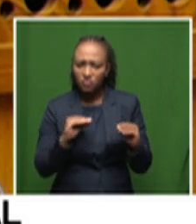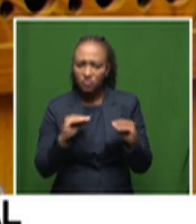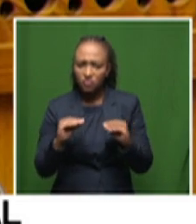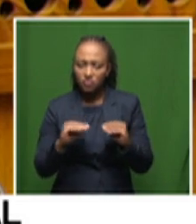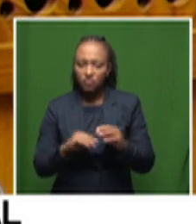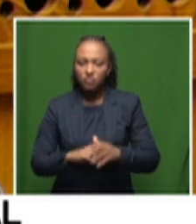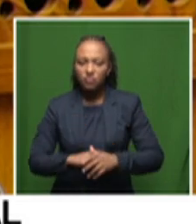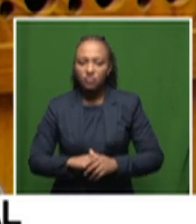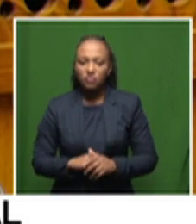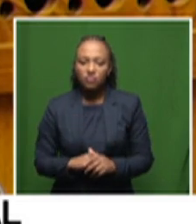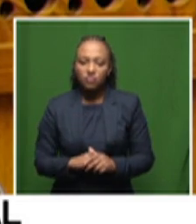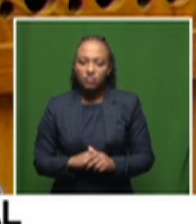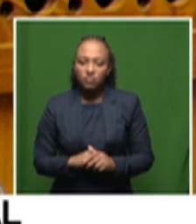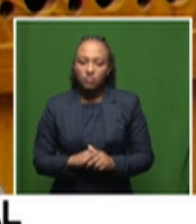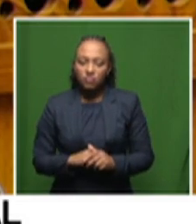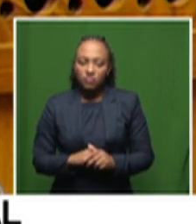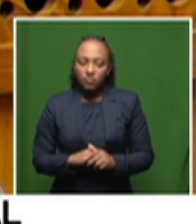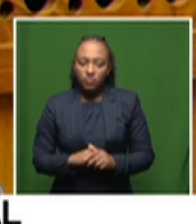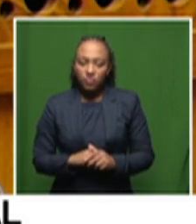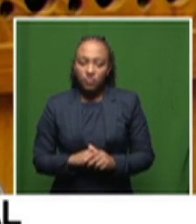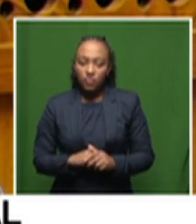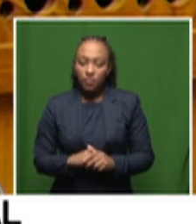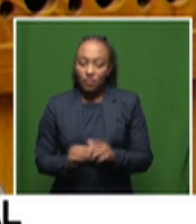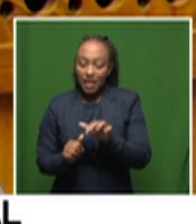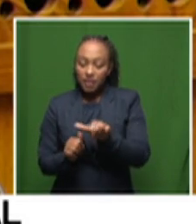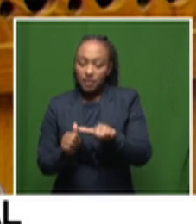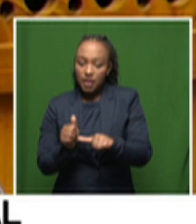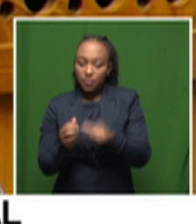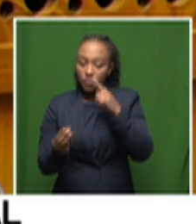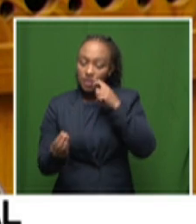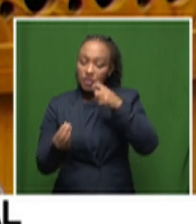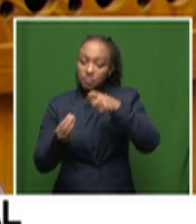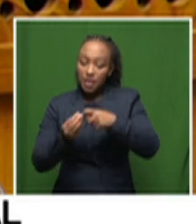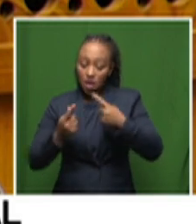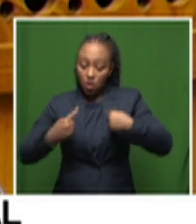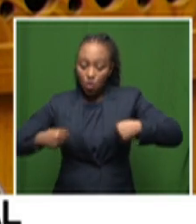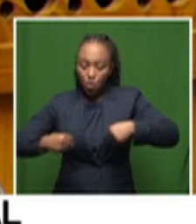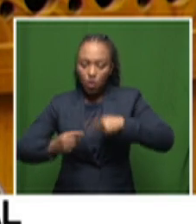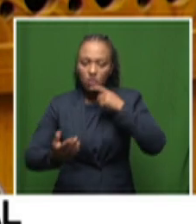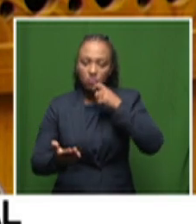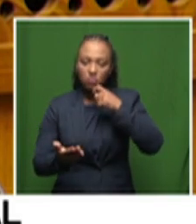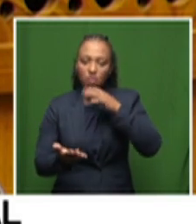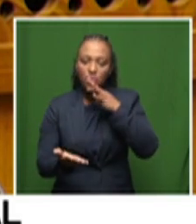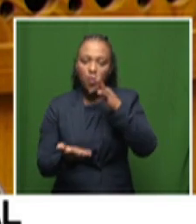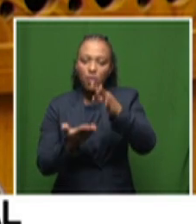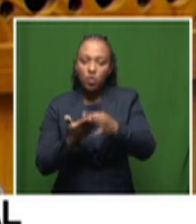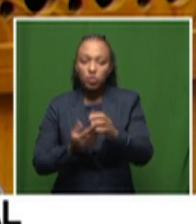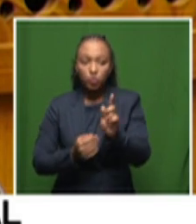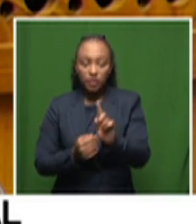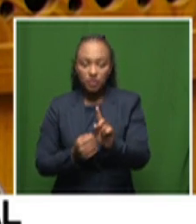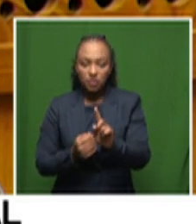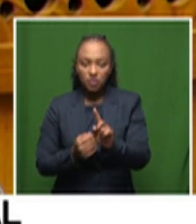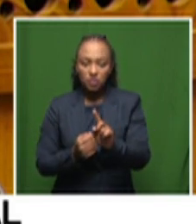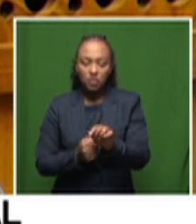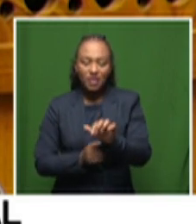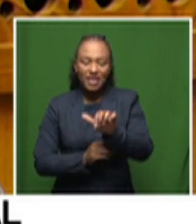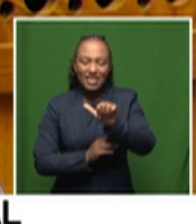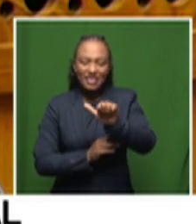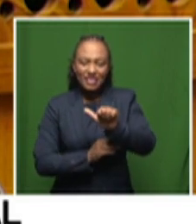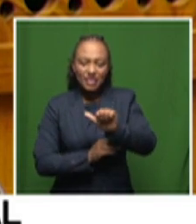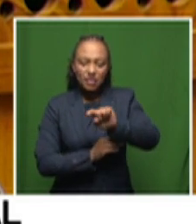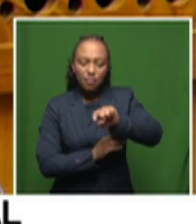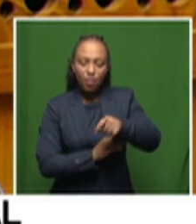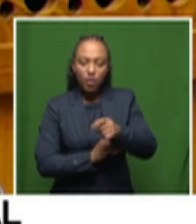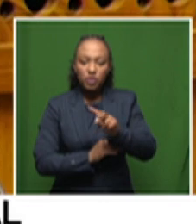We propose, Deputy Speaker, consolidated spending of 6.2